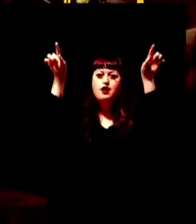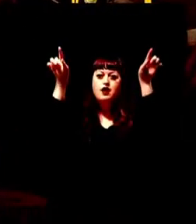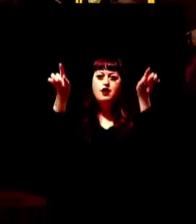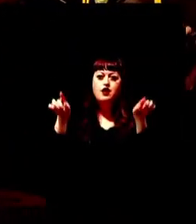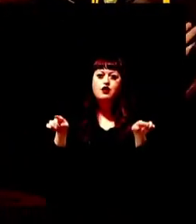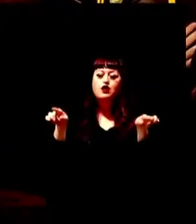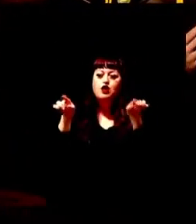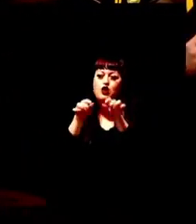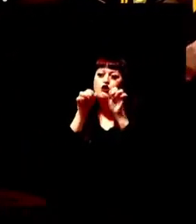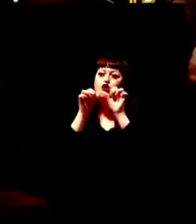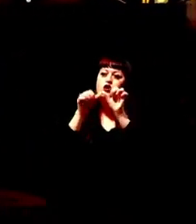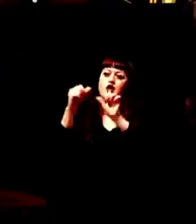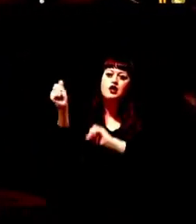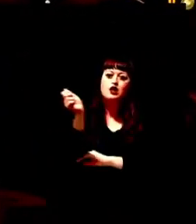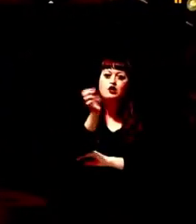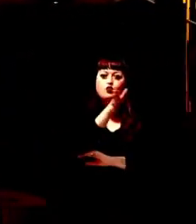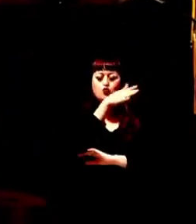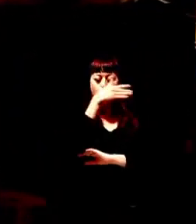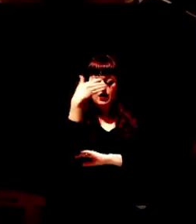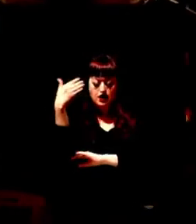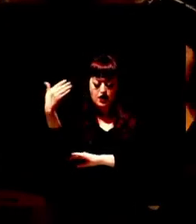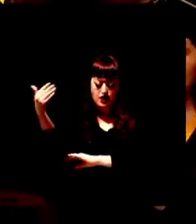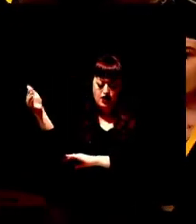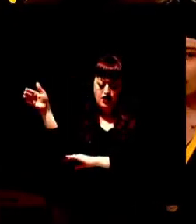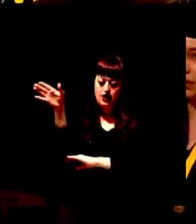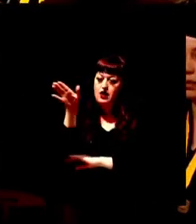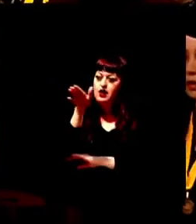star-spangled banner yet